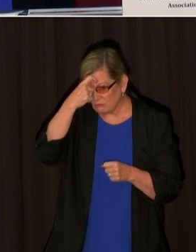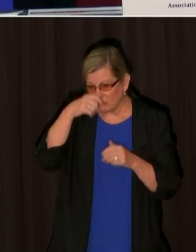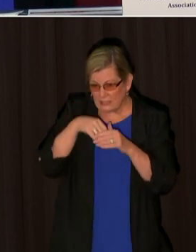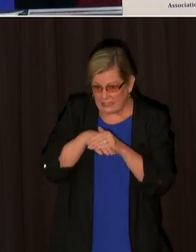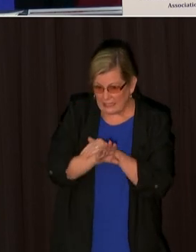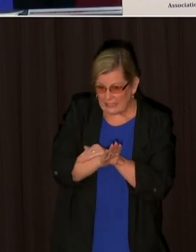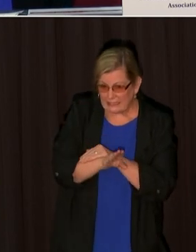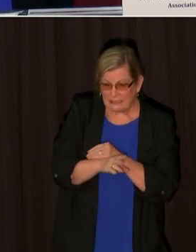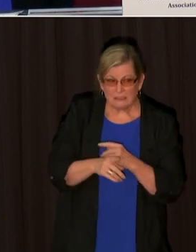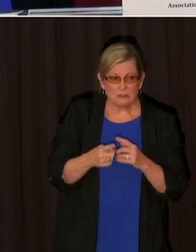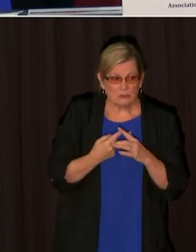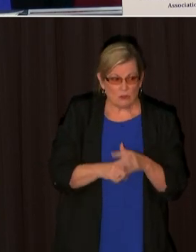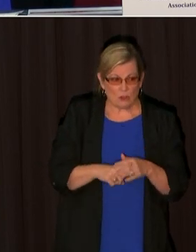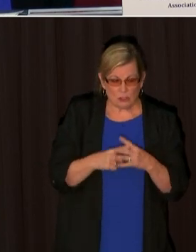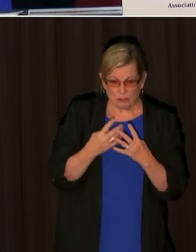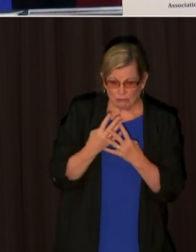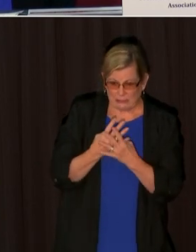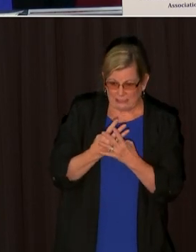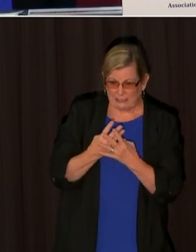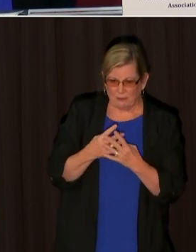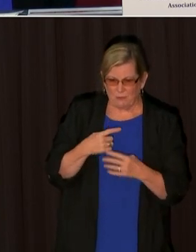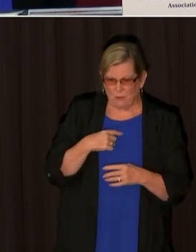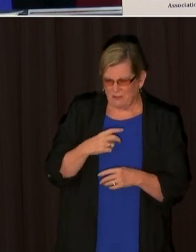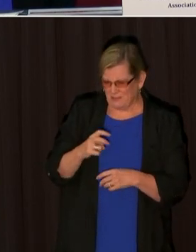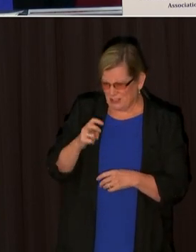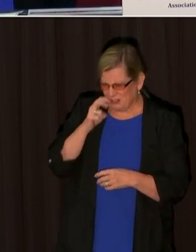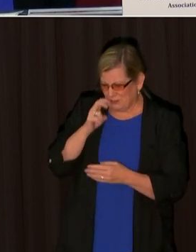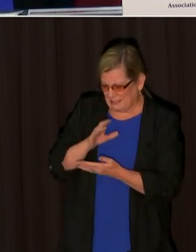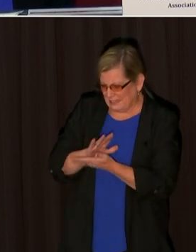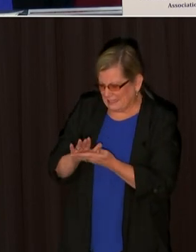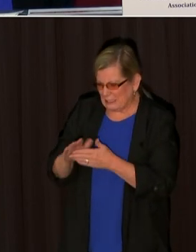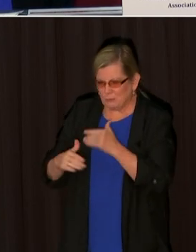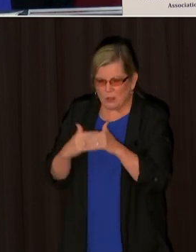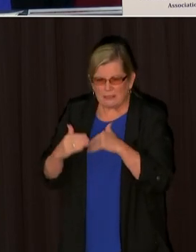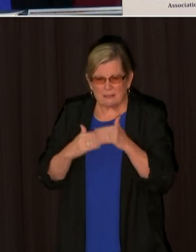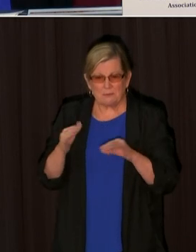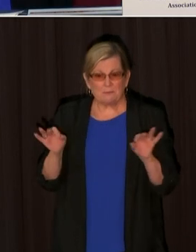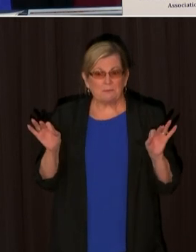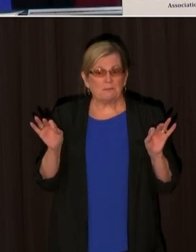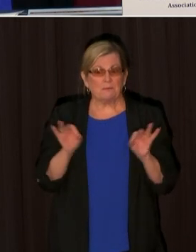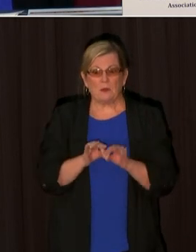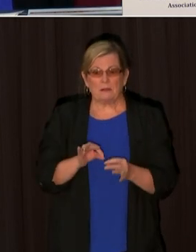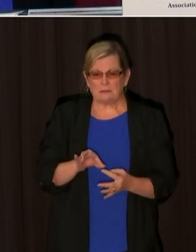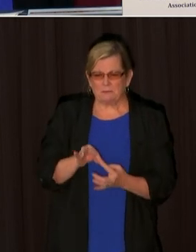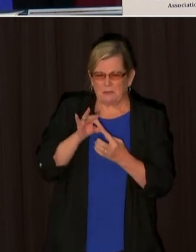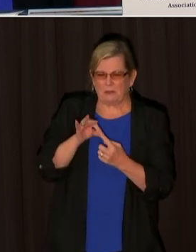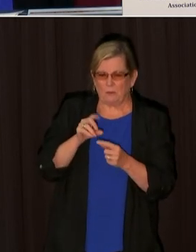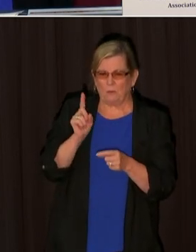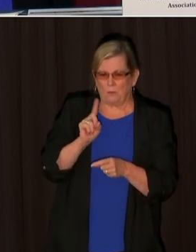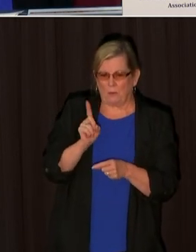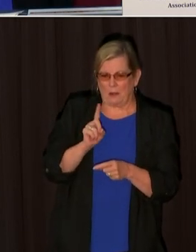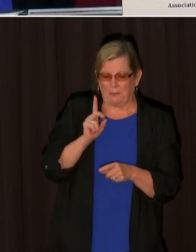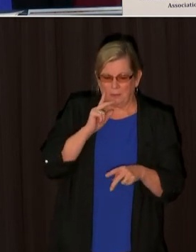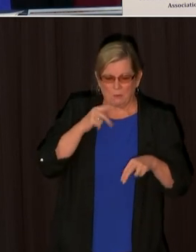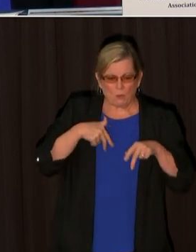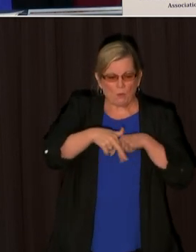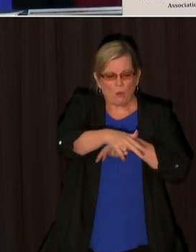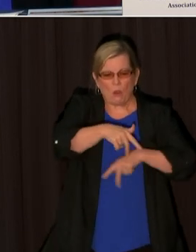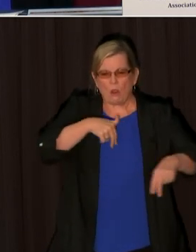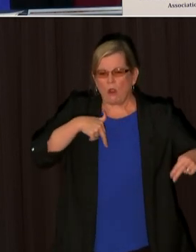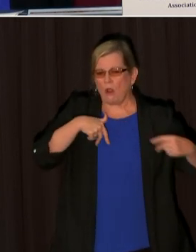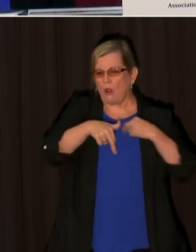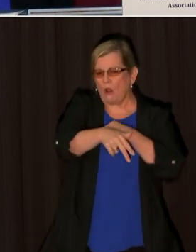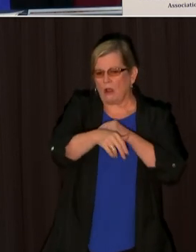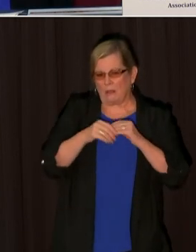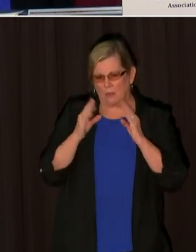increased cleaning protocols, especially in many of the frequently traveled areas. We have made hand sanitizers available throughout